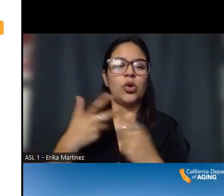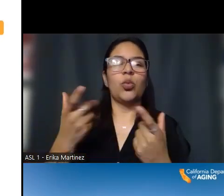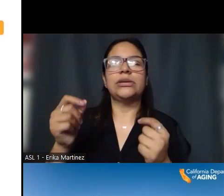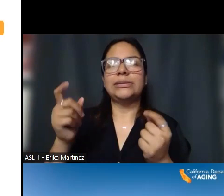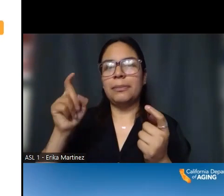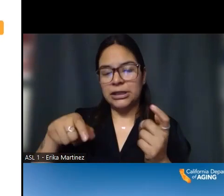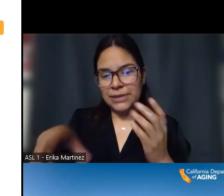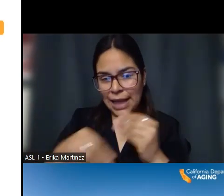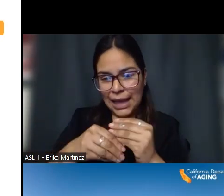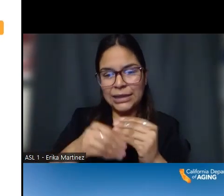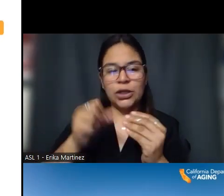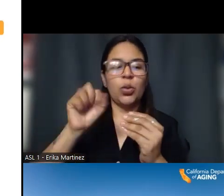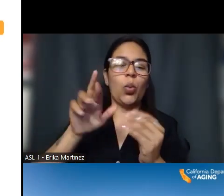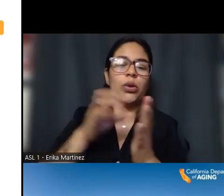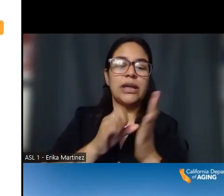the last quarter.